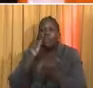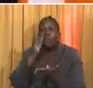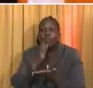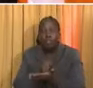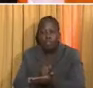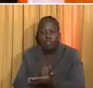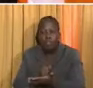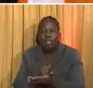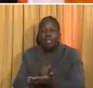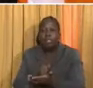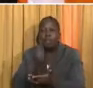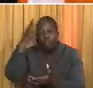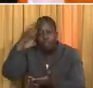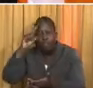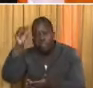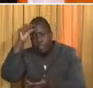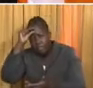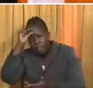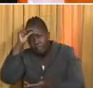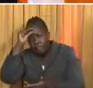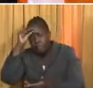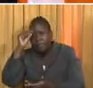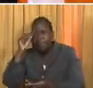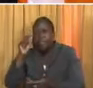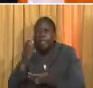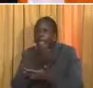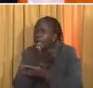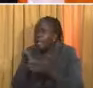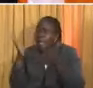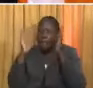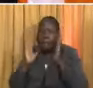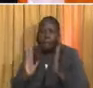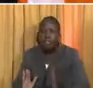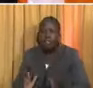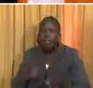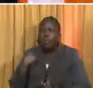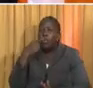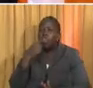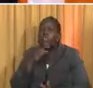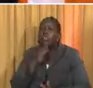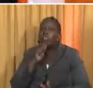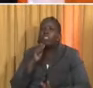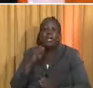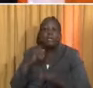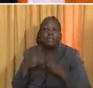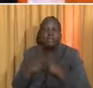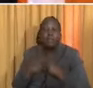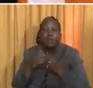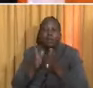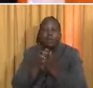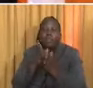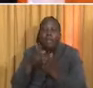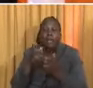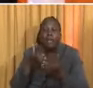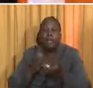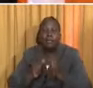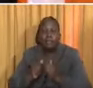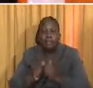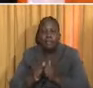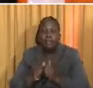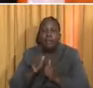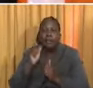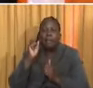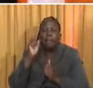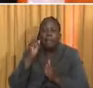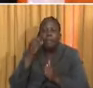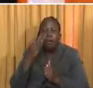the state and not personal, any person who is aggrieved by the exercise of state power by the President